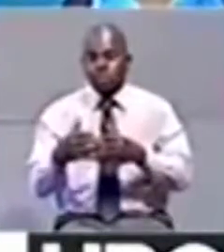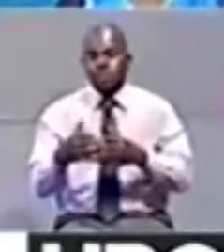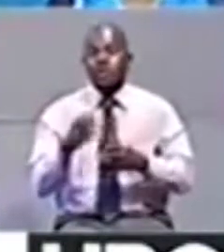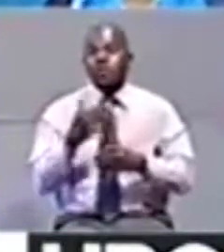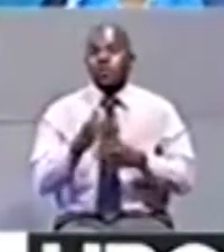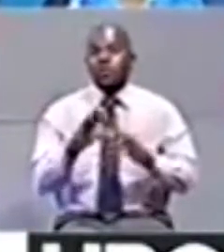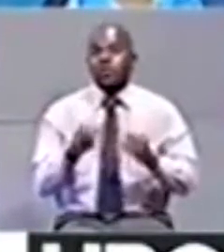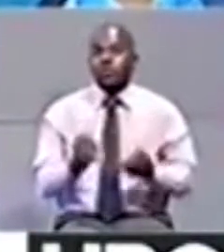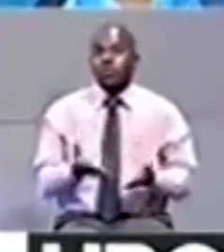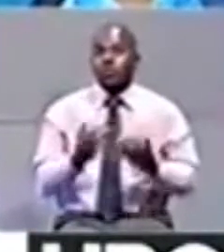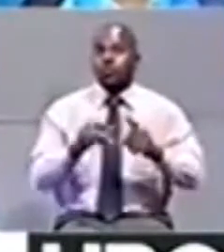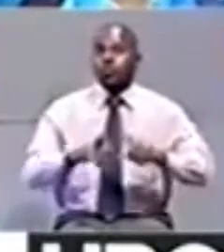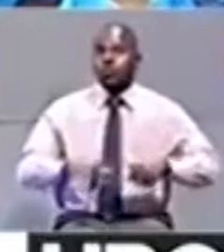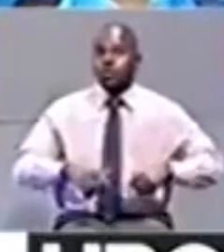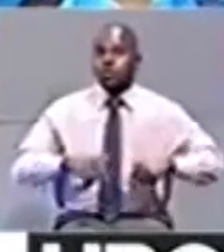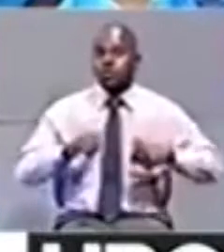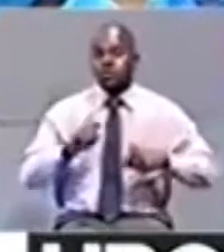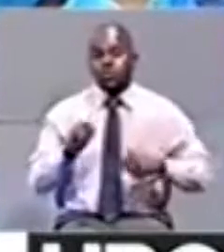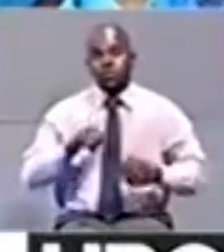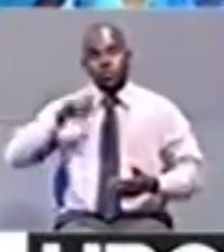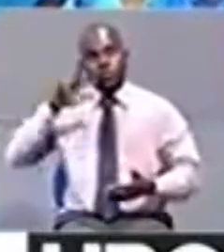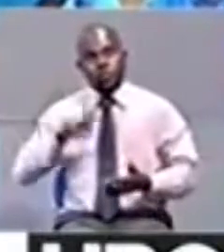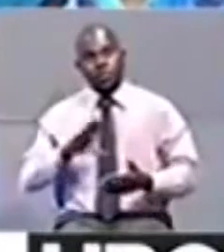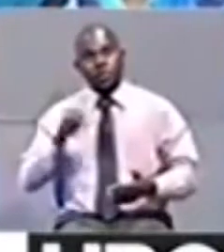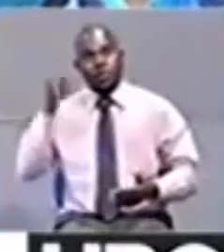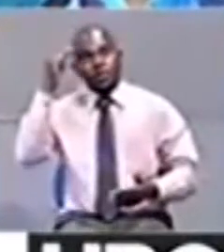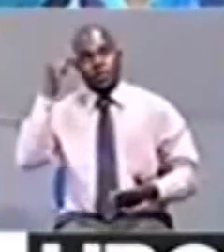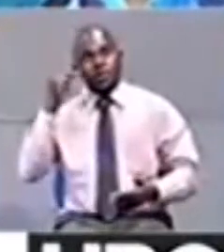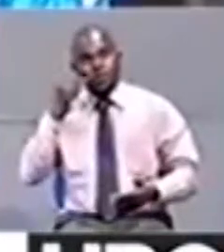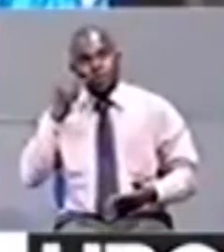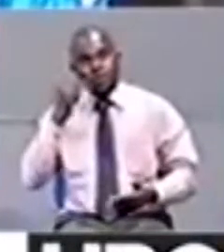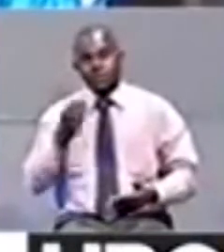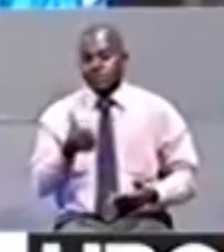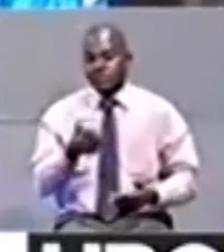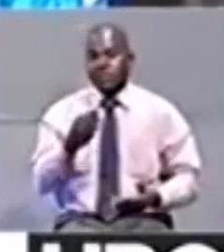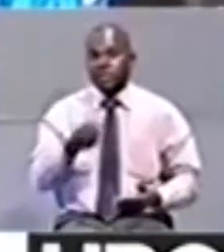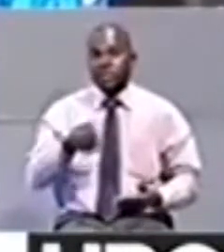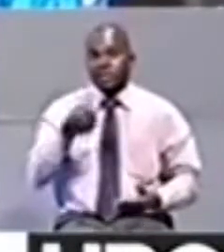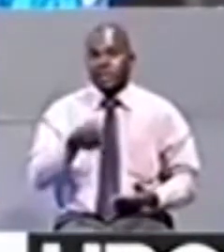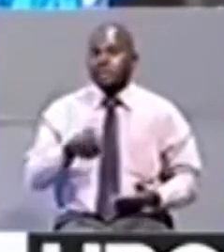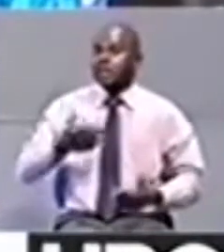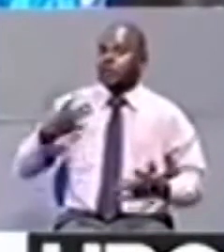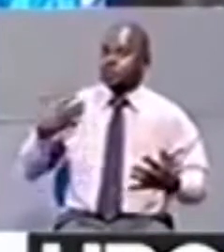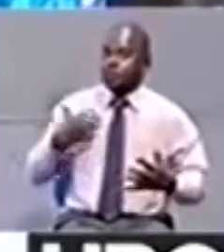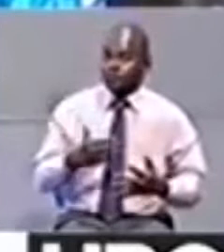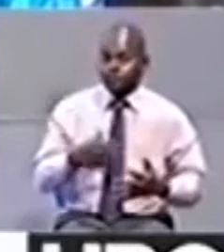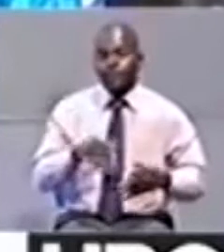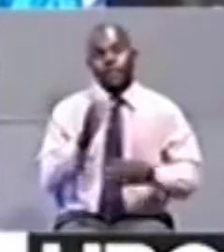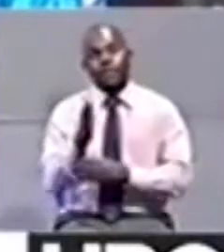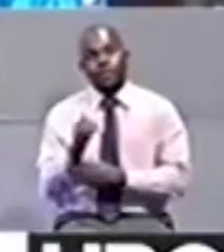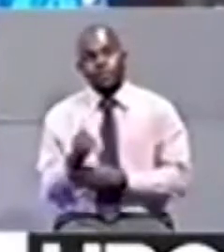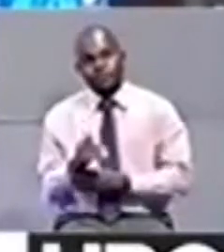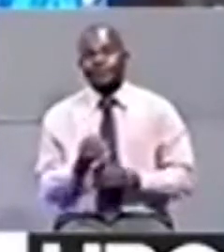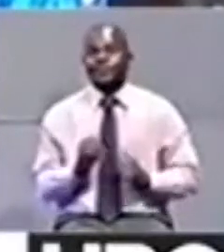improve quality of life. It was first adopted in South Korea over 60 years ago. A training officer at the Ministry of Trade, Industry